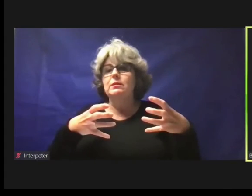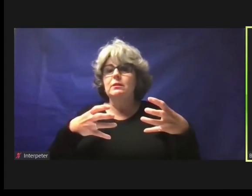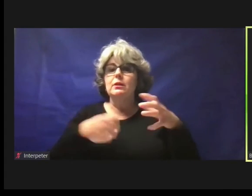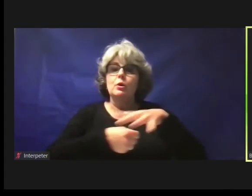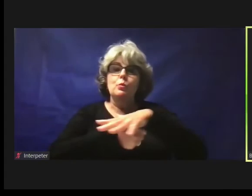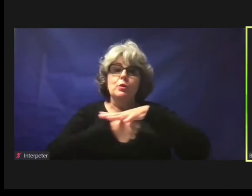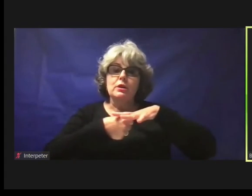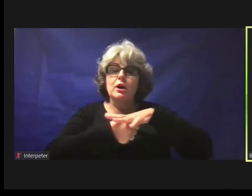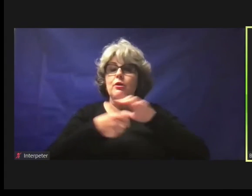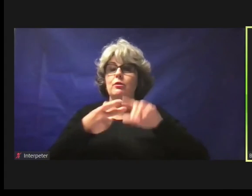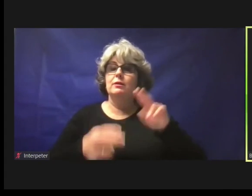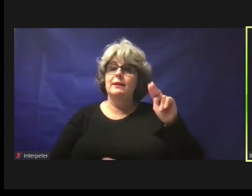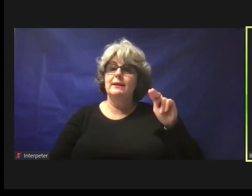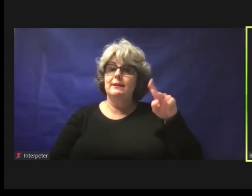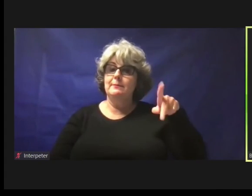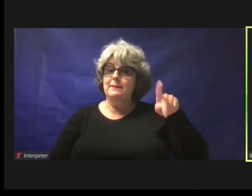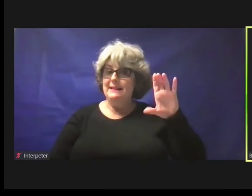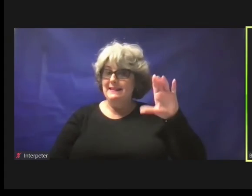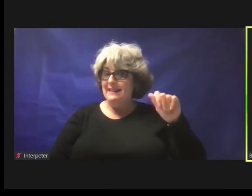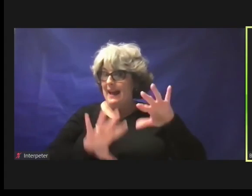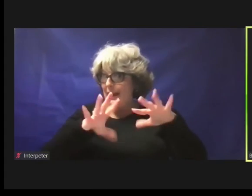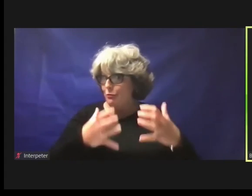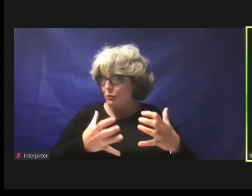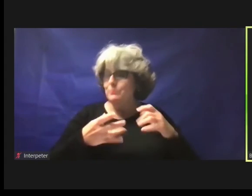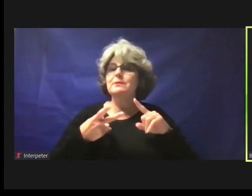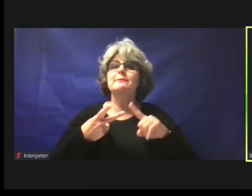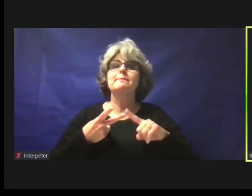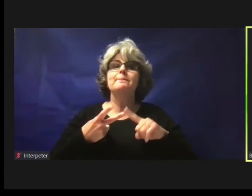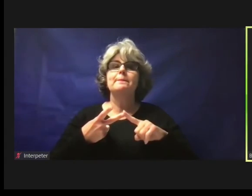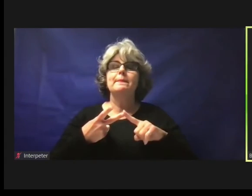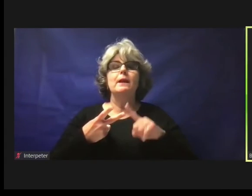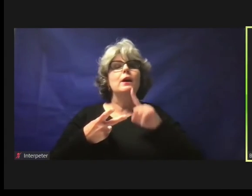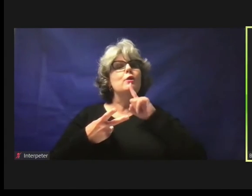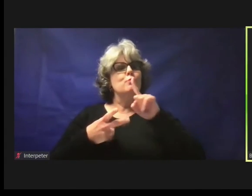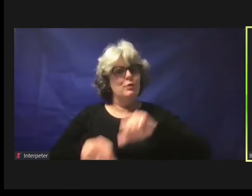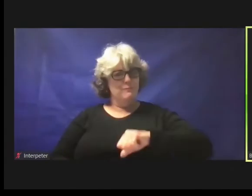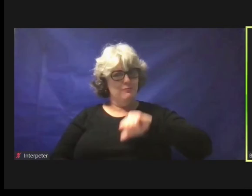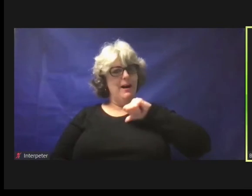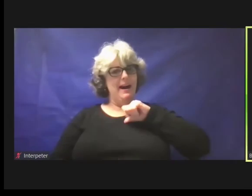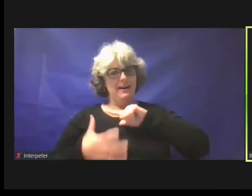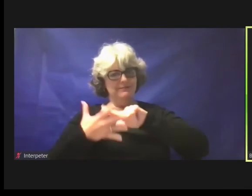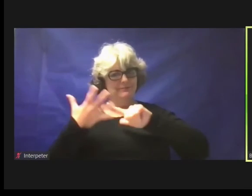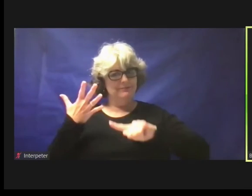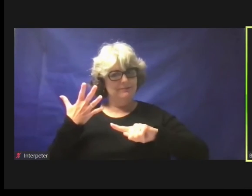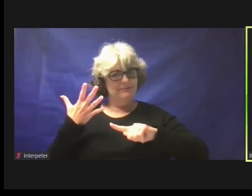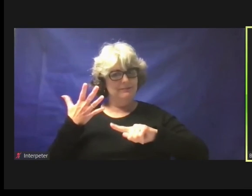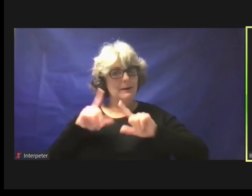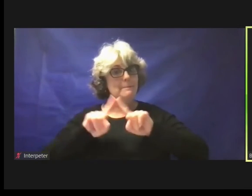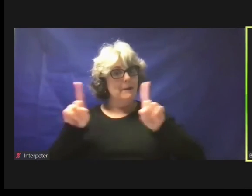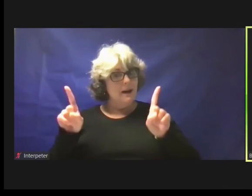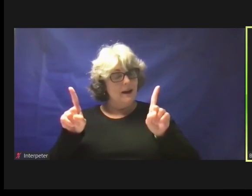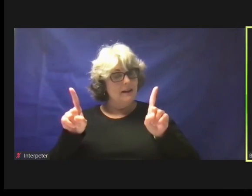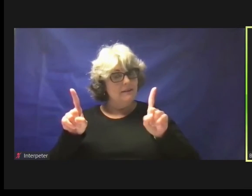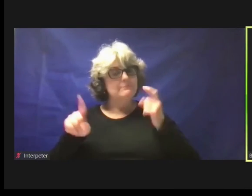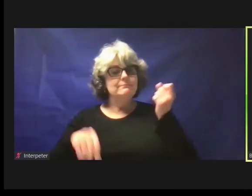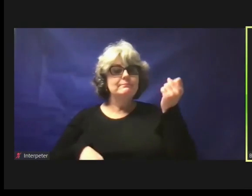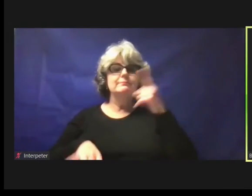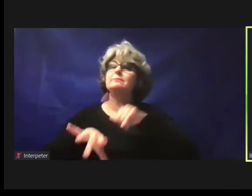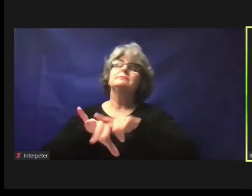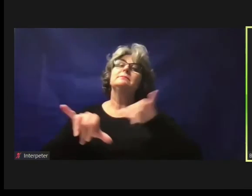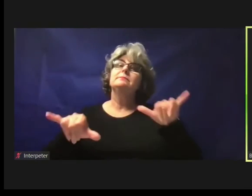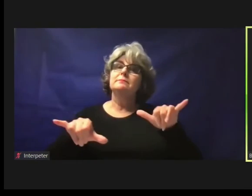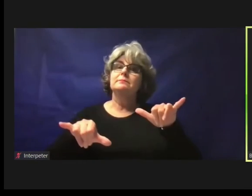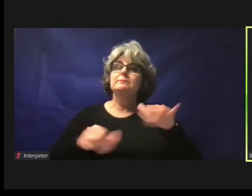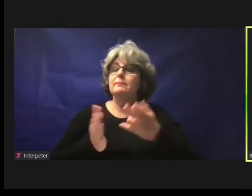local NPCA groups around the country. So we're very proud of these things, but on the other hand, the fact